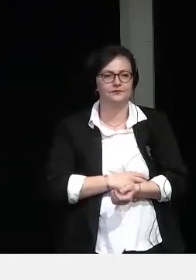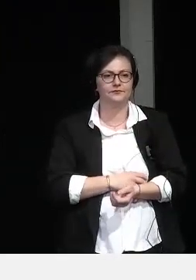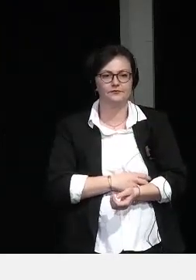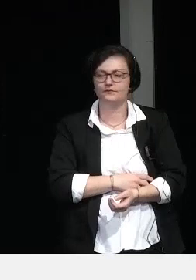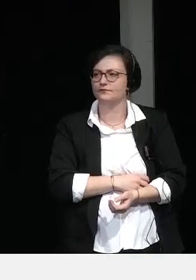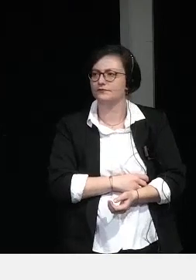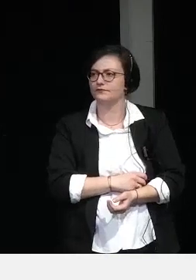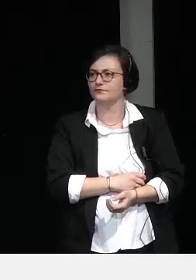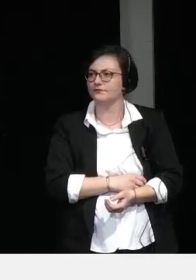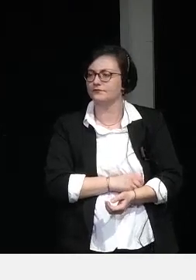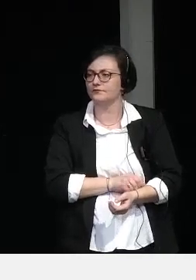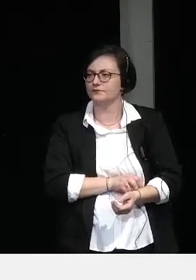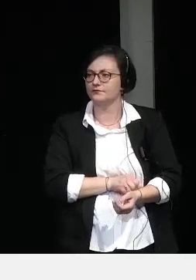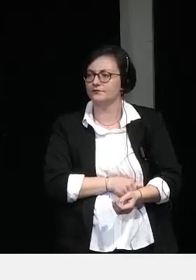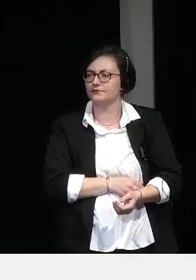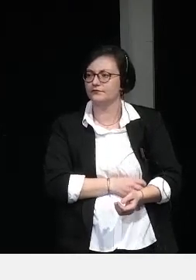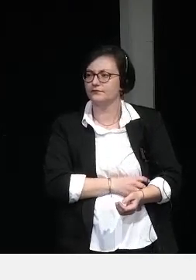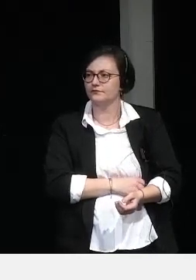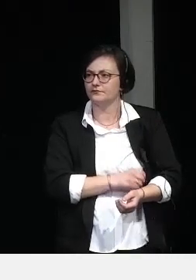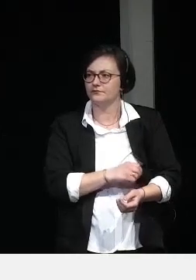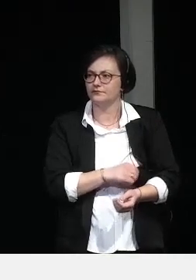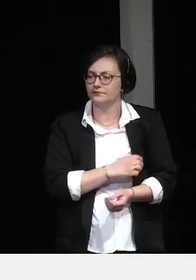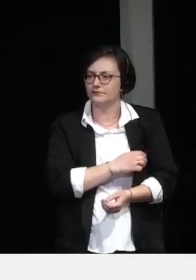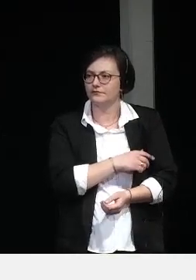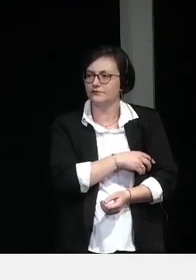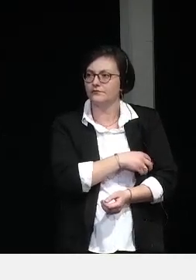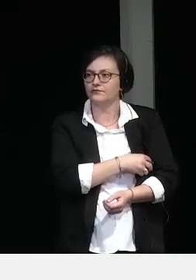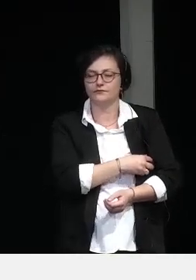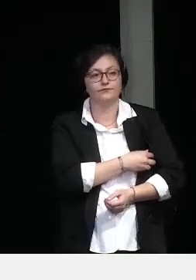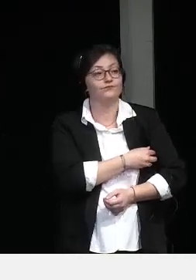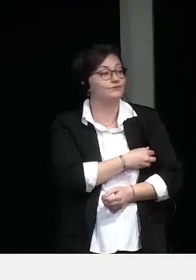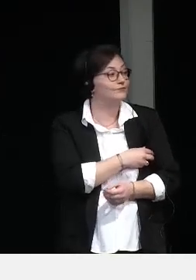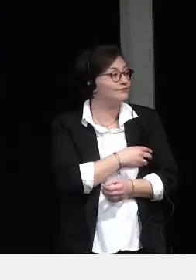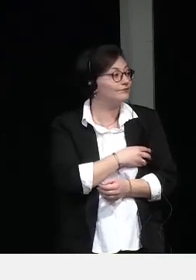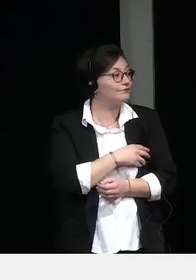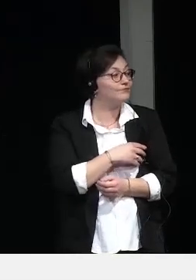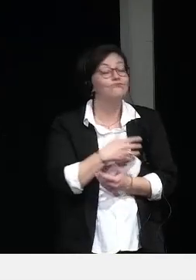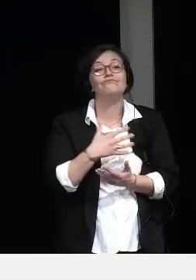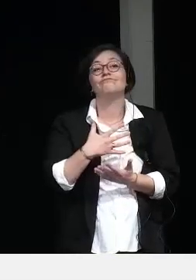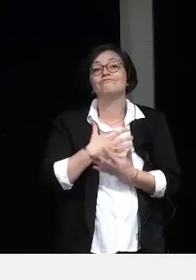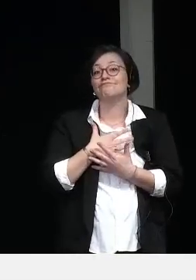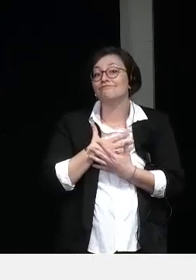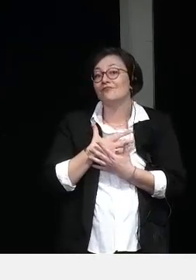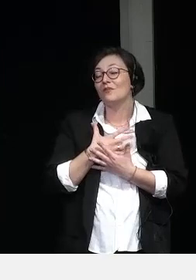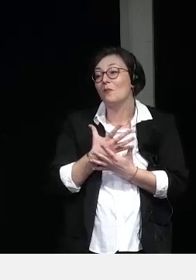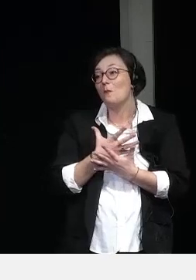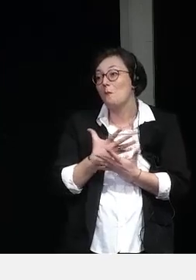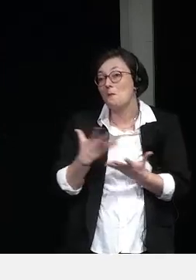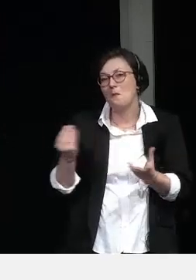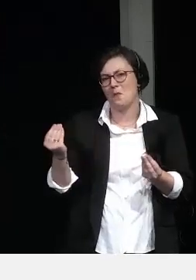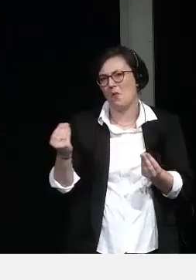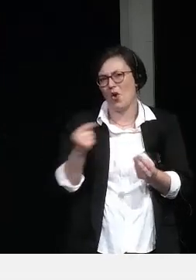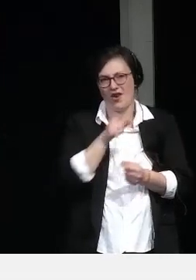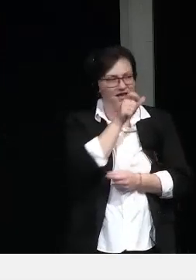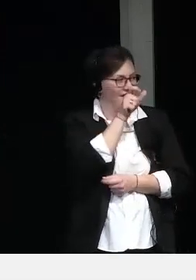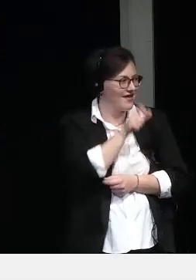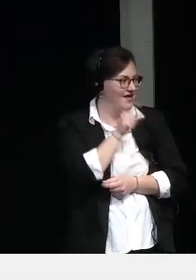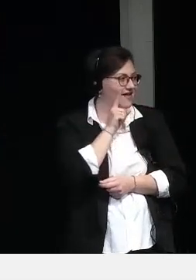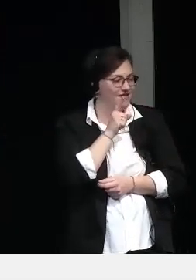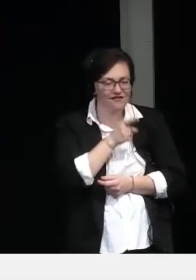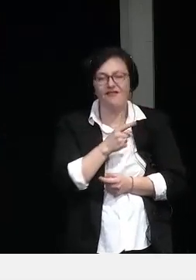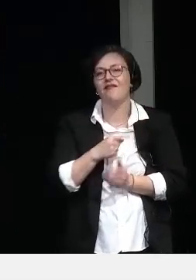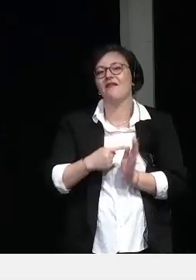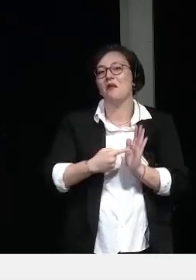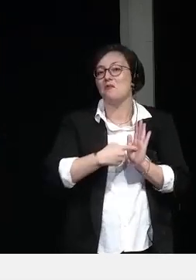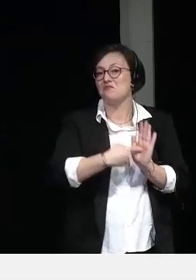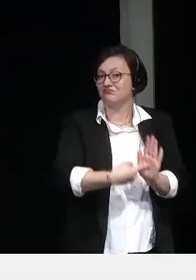That was very interesting. Thank you very much for your generosity in sharing the guidelines that you have created out of so much